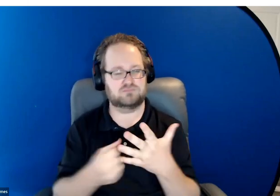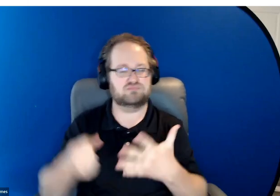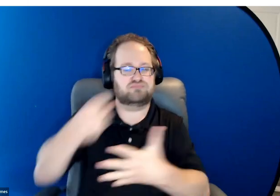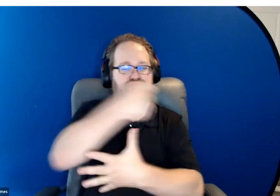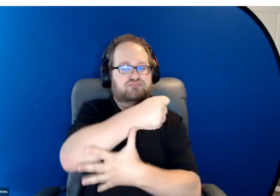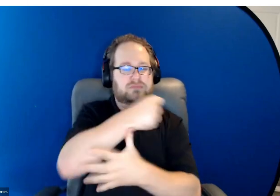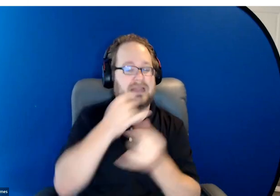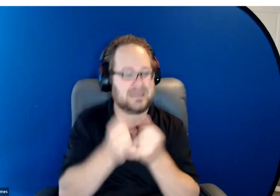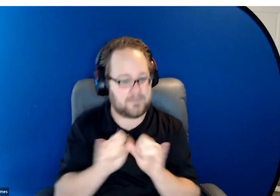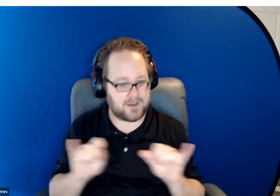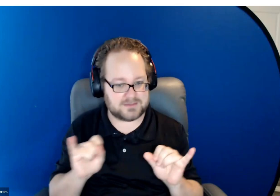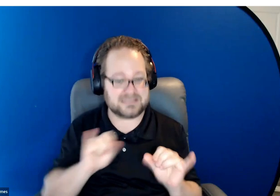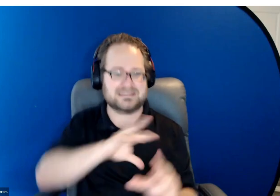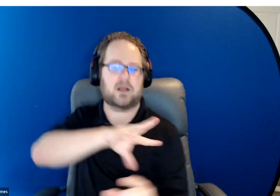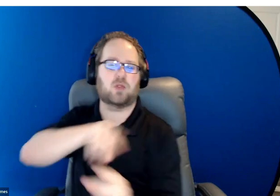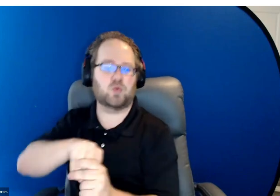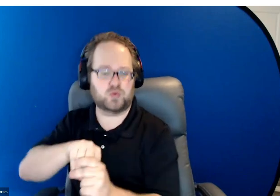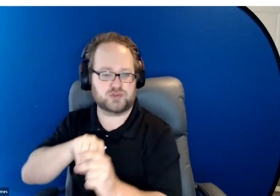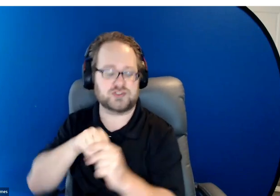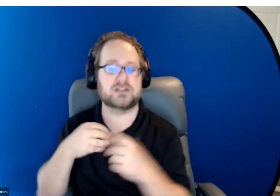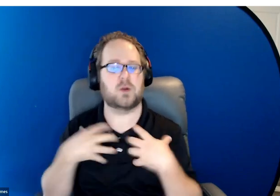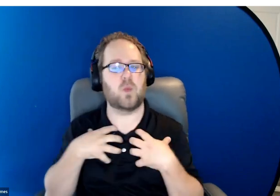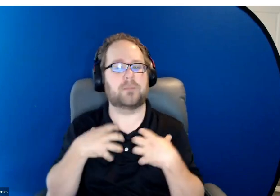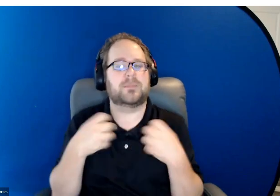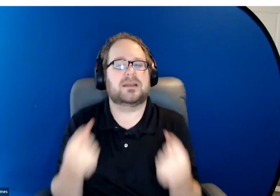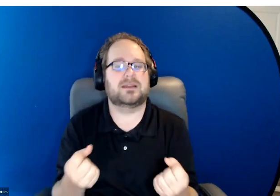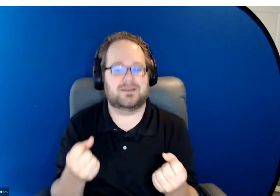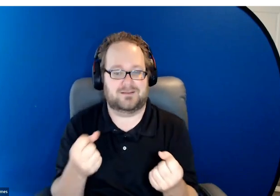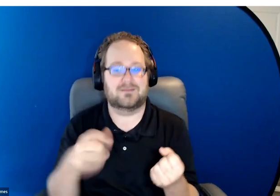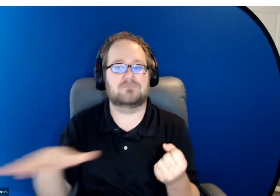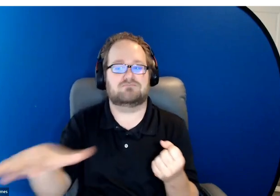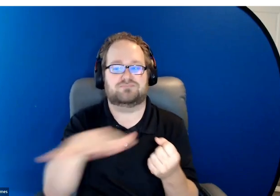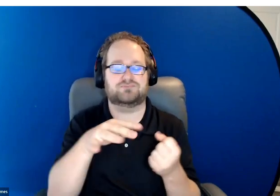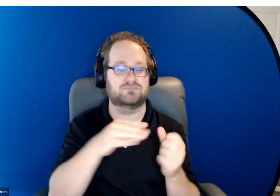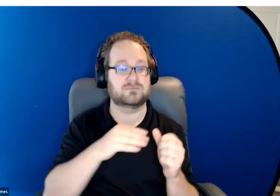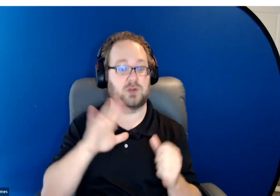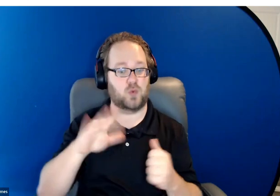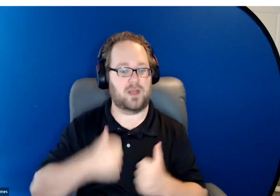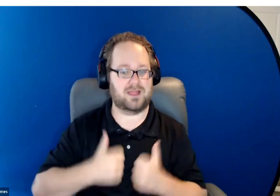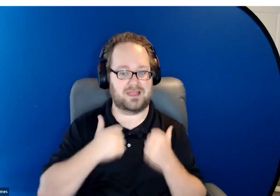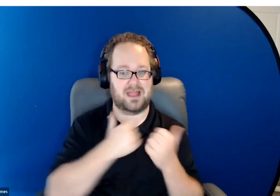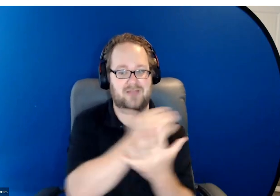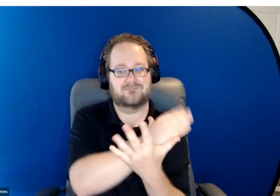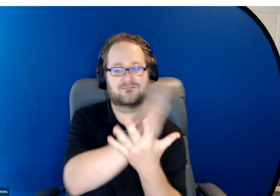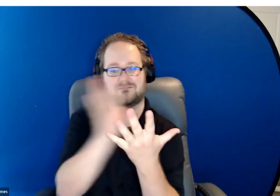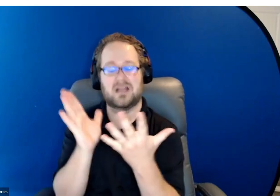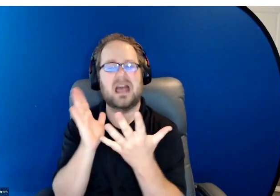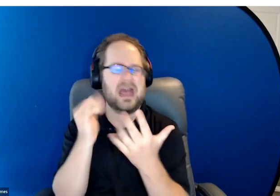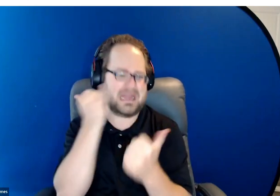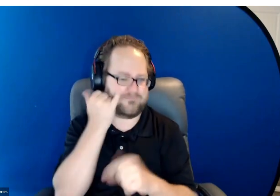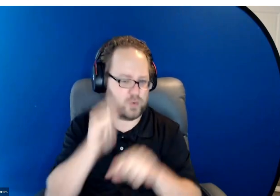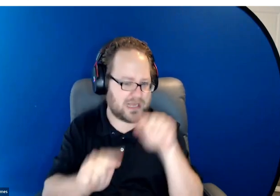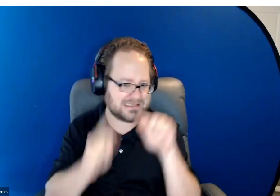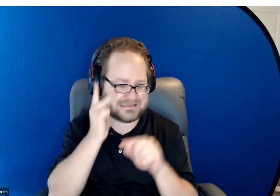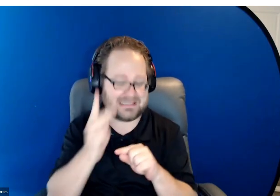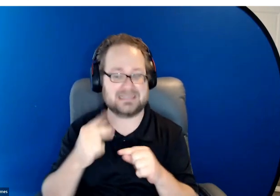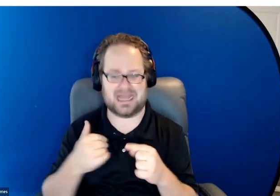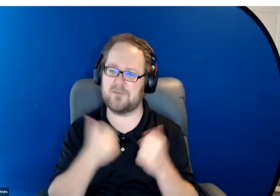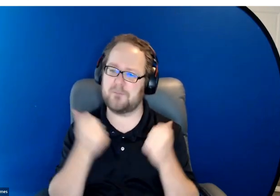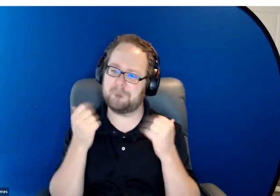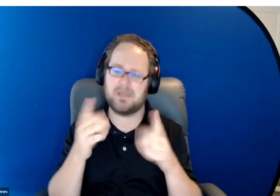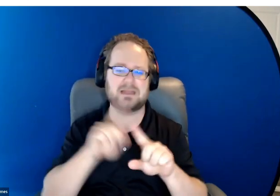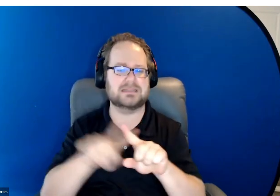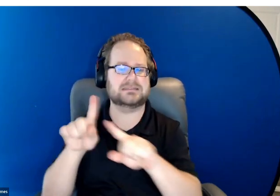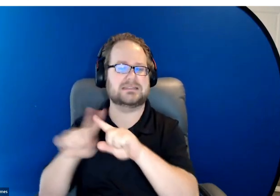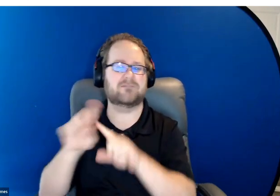lifespan. And for people who can't see, there are lots of hearts and thumbs up and celebration emojis. And I am so